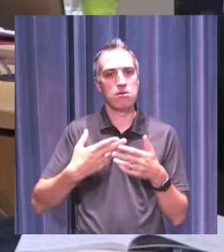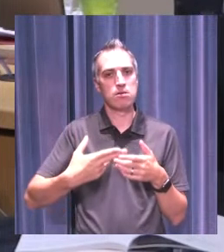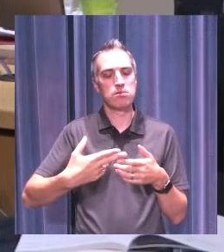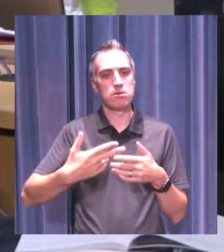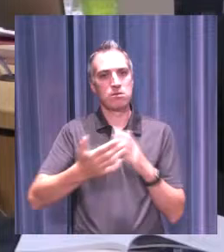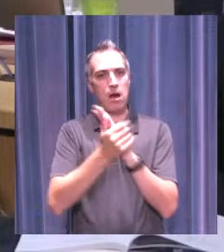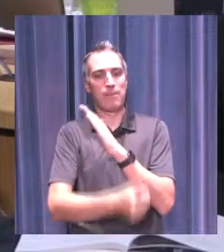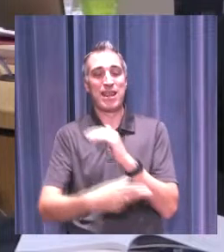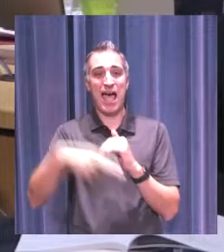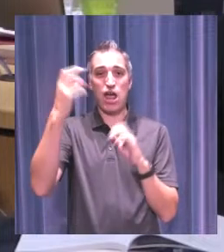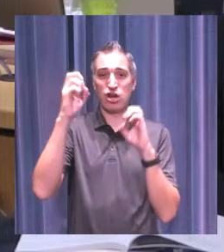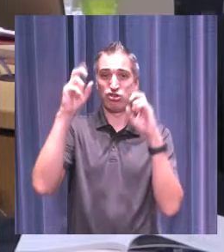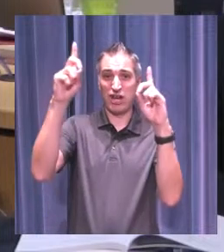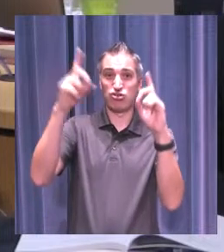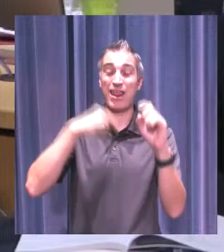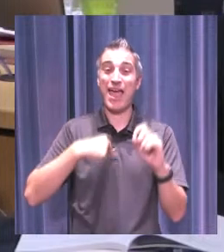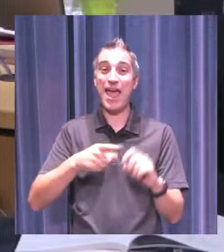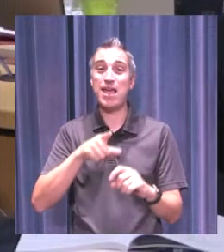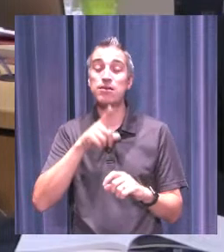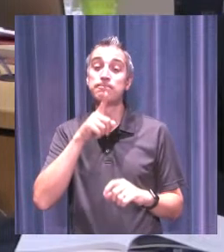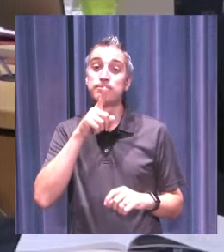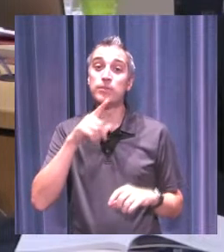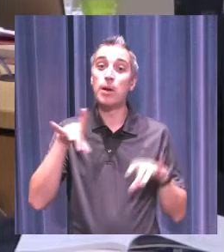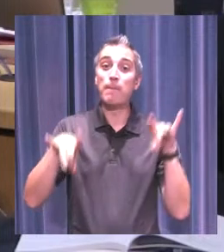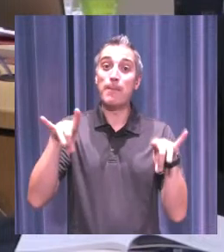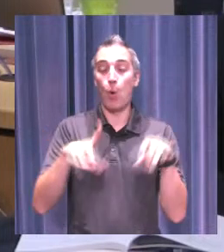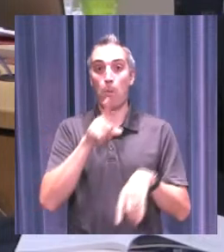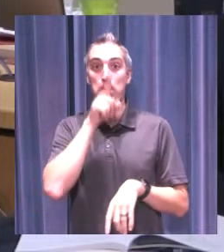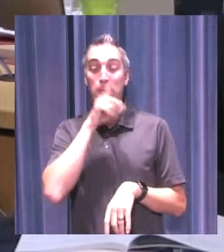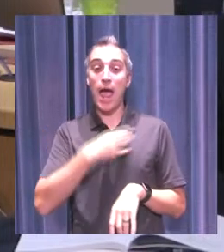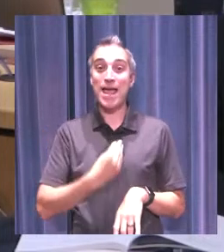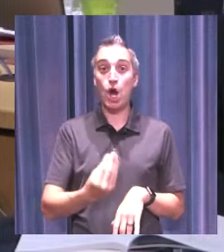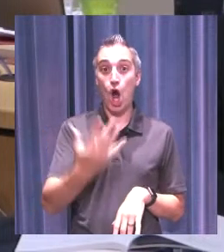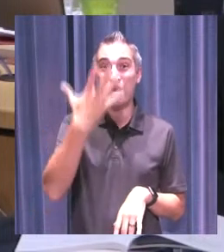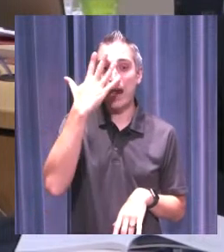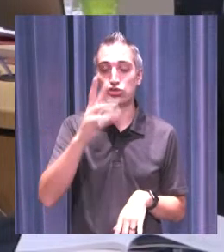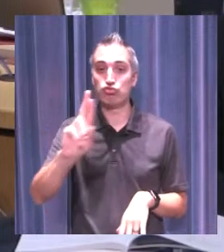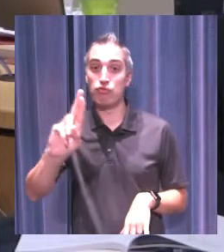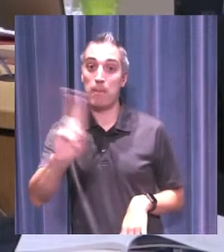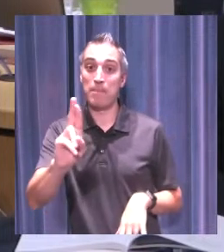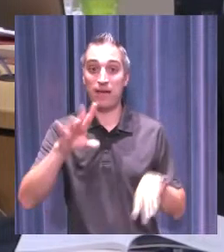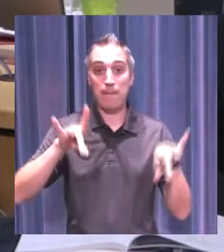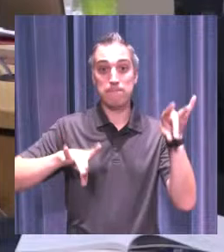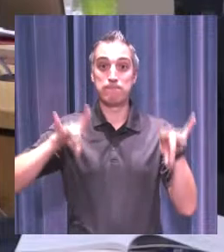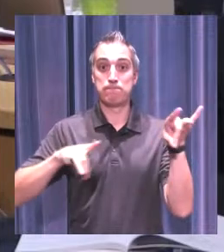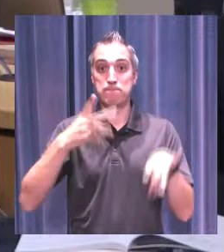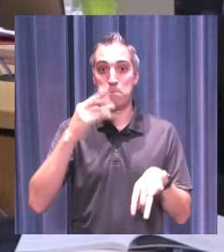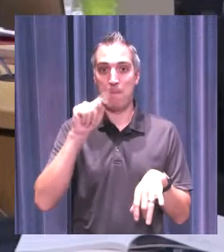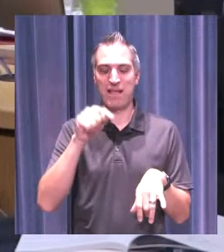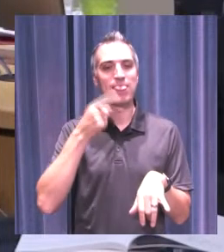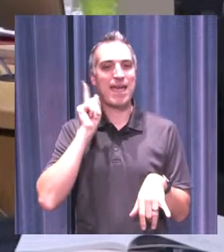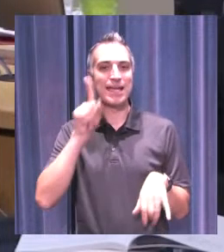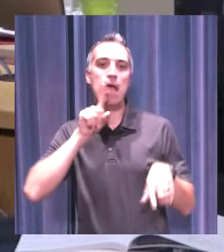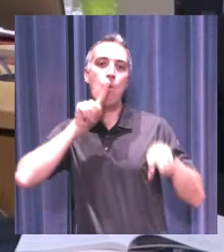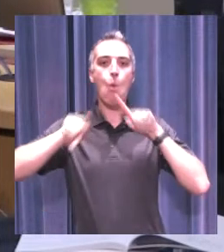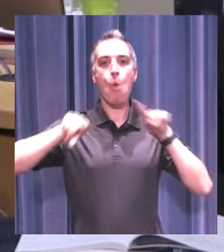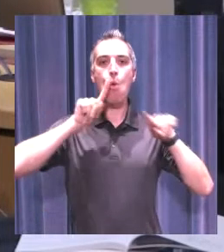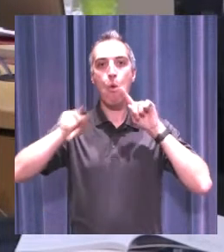puppet, a Caucasian Republican puppet that they can manipulate into doing their bidding, whatever they may